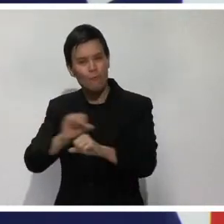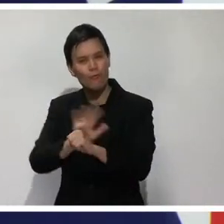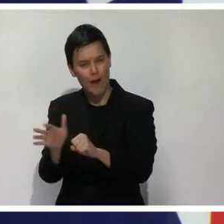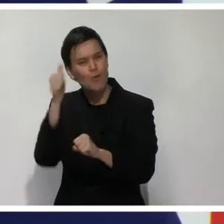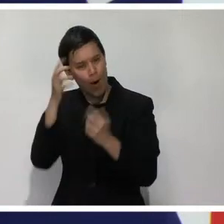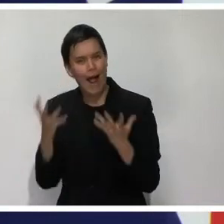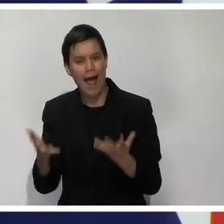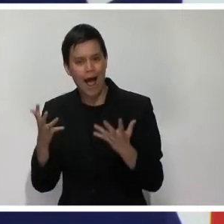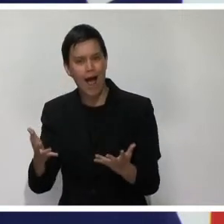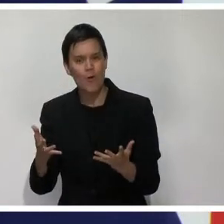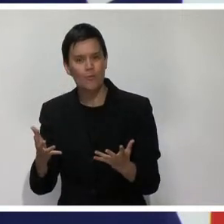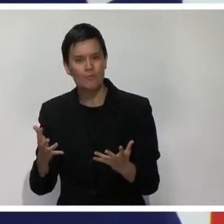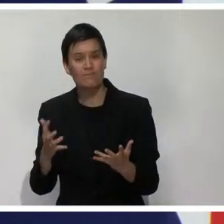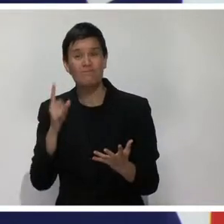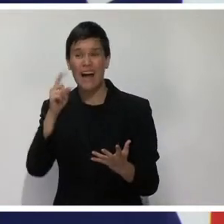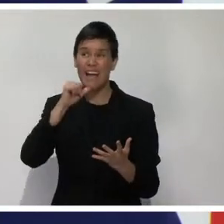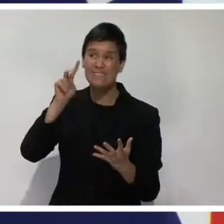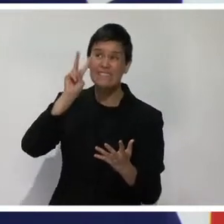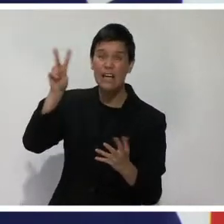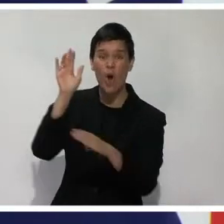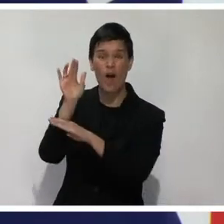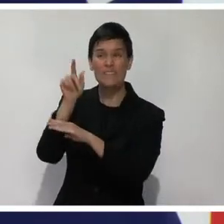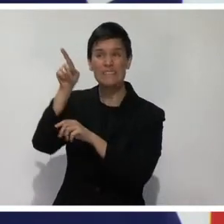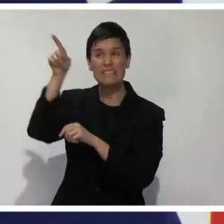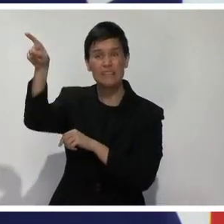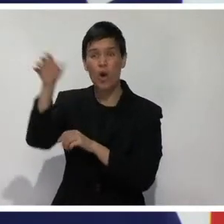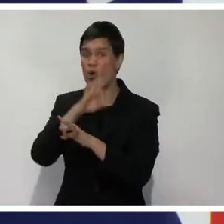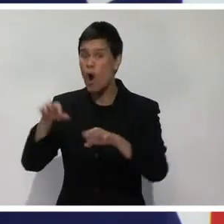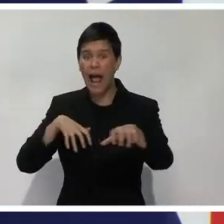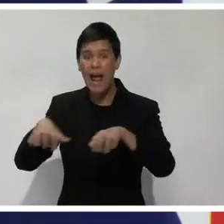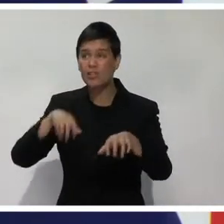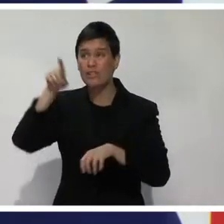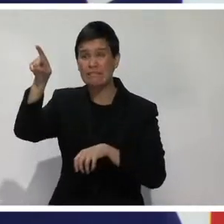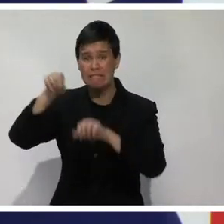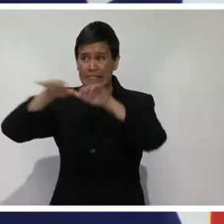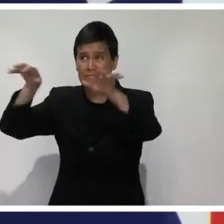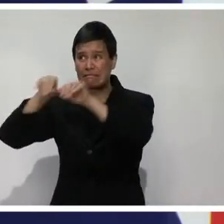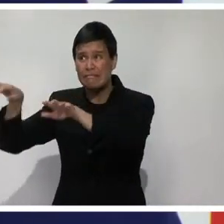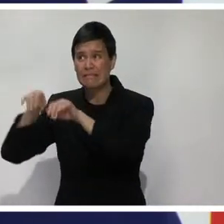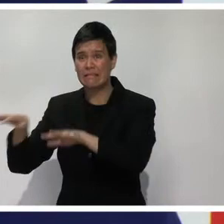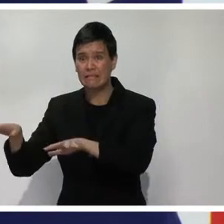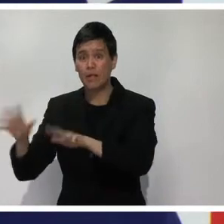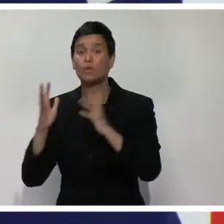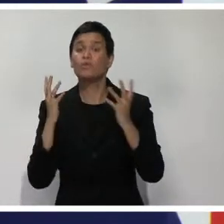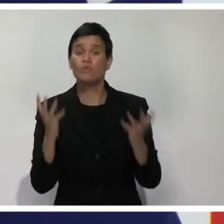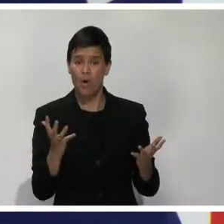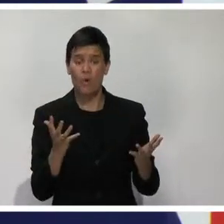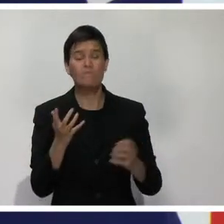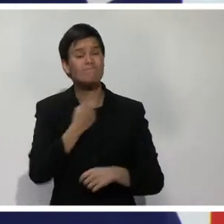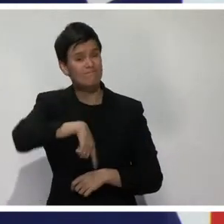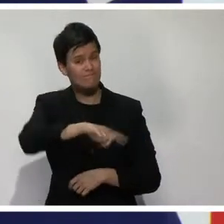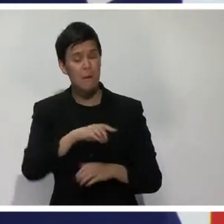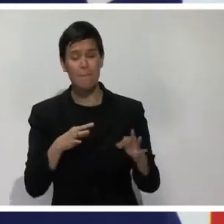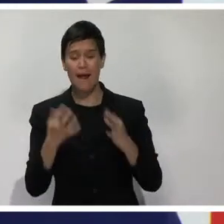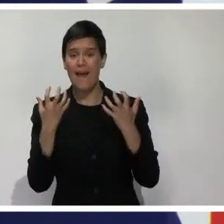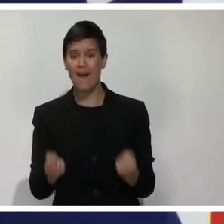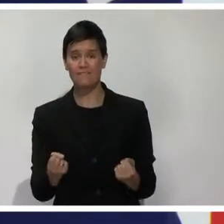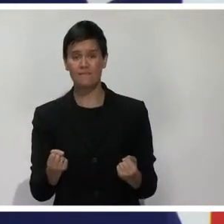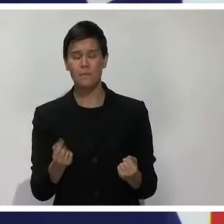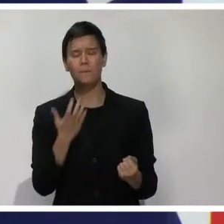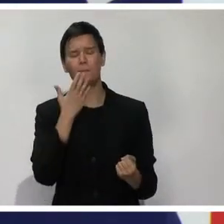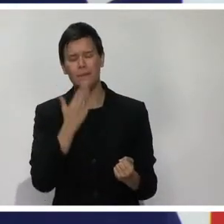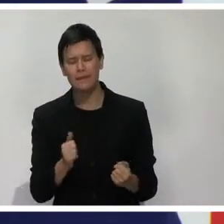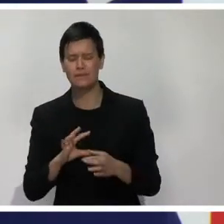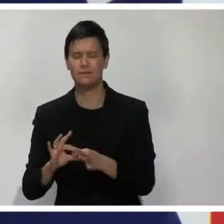we don't need to look far to see what it can mean if we don't get on top of it. We have a plan, and now is the time to follow it. We